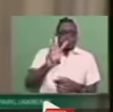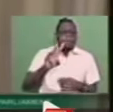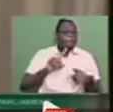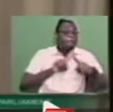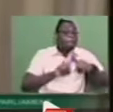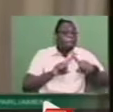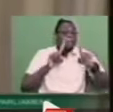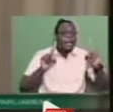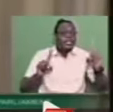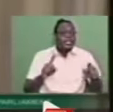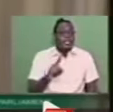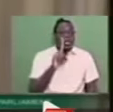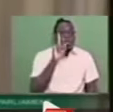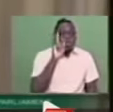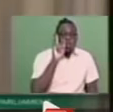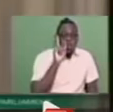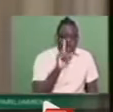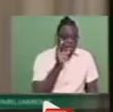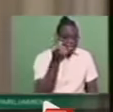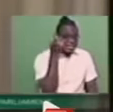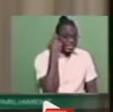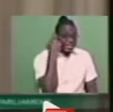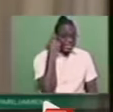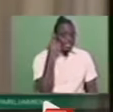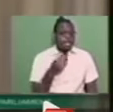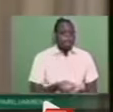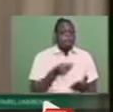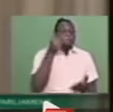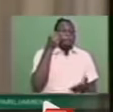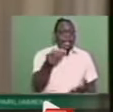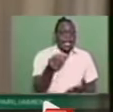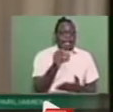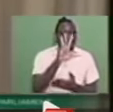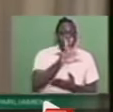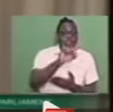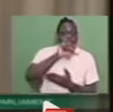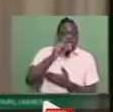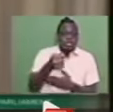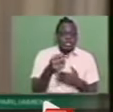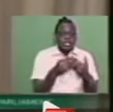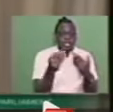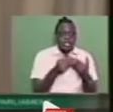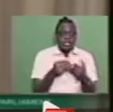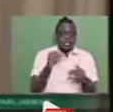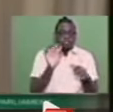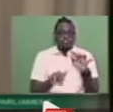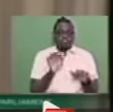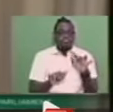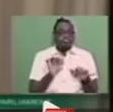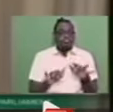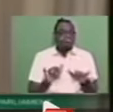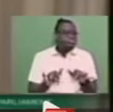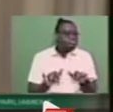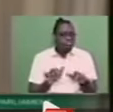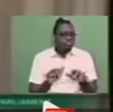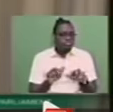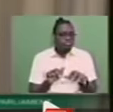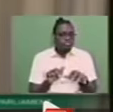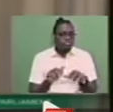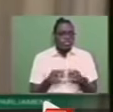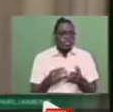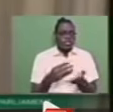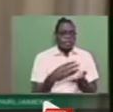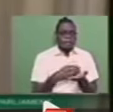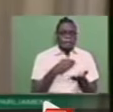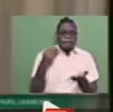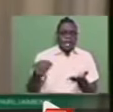$500 typewriter for the licensing division so he could get his taxi badge quickly. He did get the